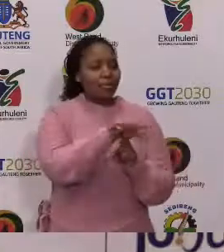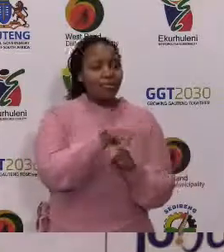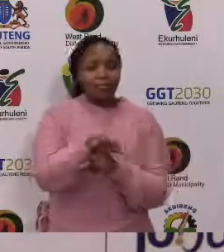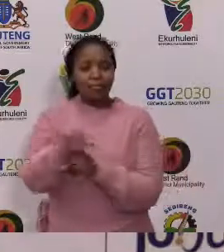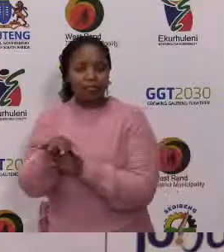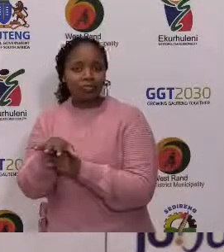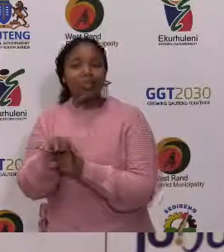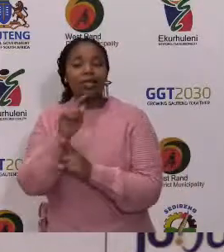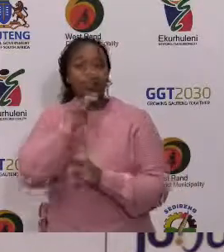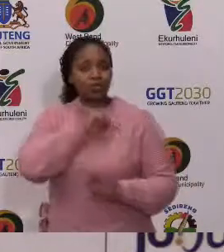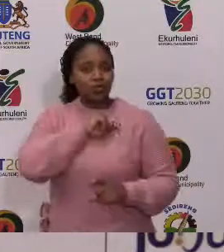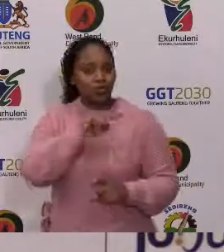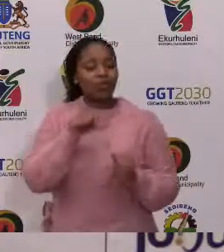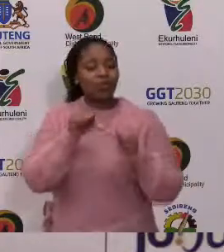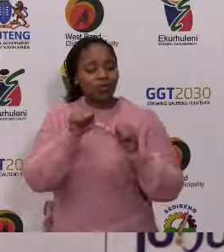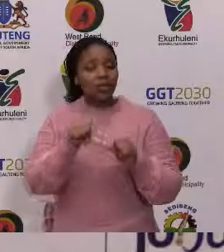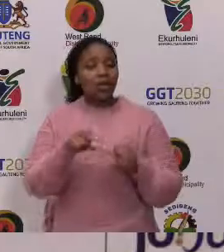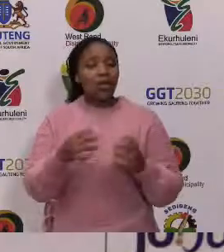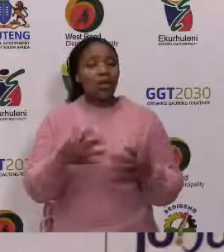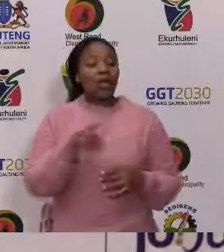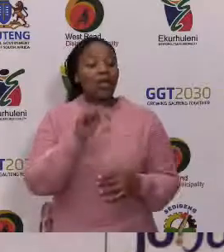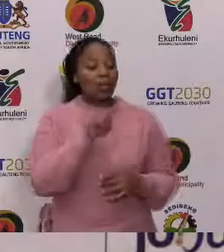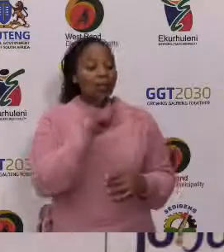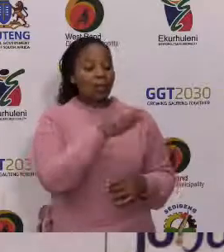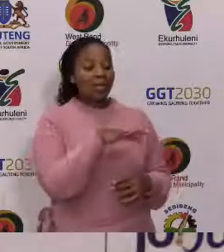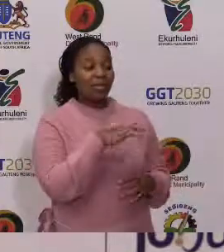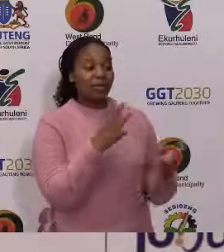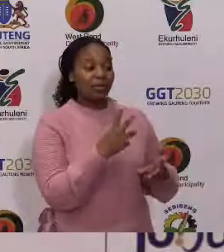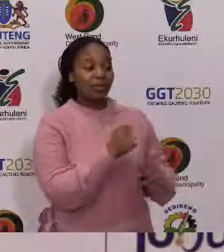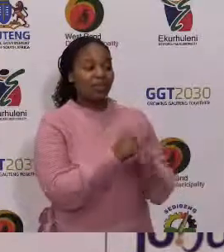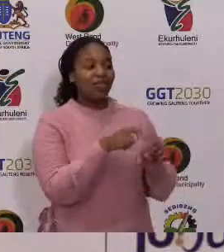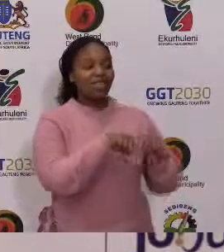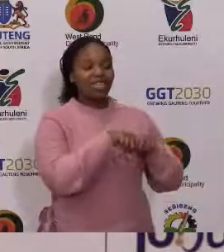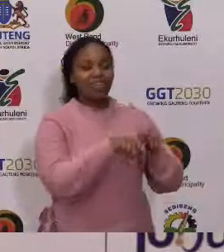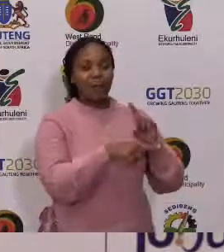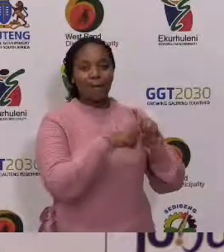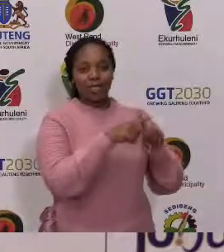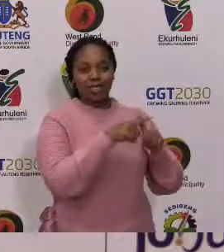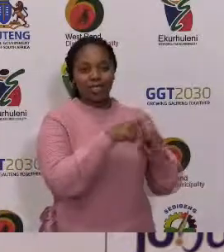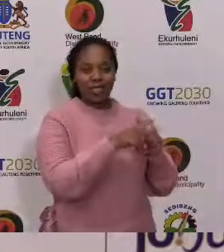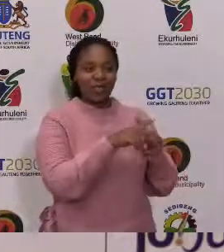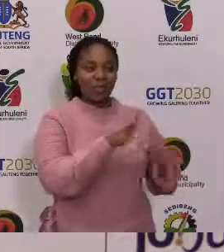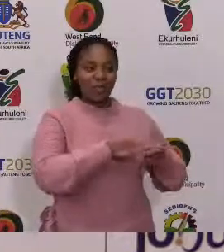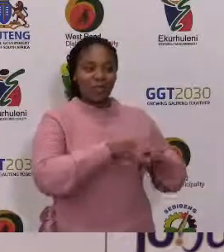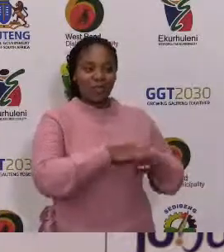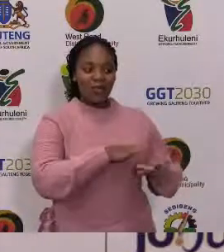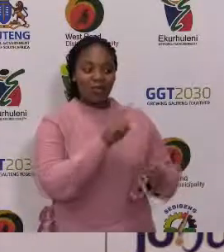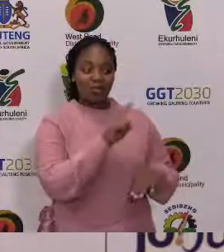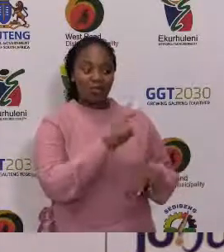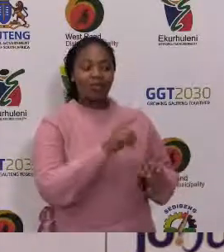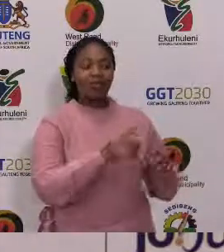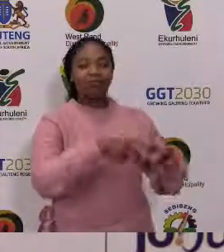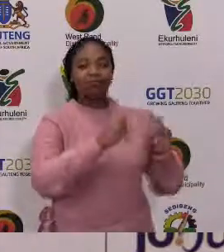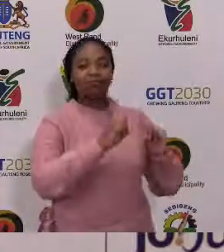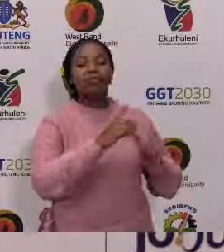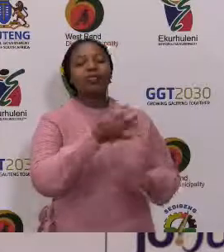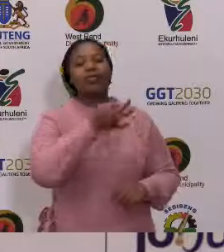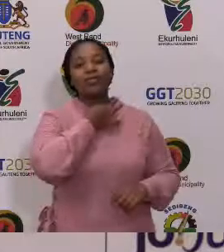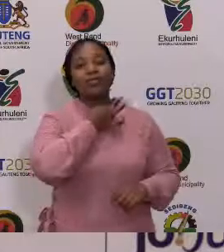burn more in areas where it has never burned more. So we can't focus only on the vaccination problem.